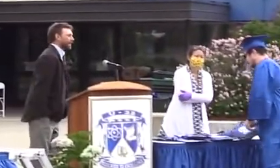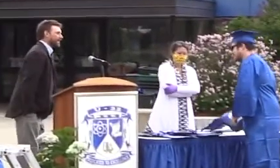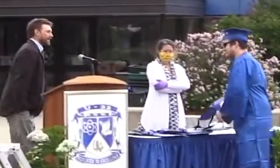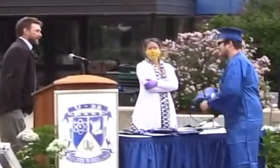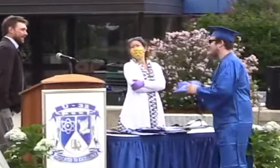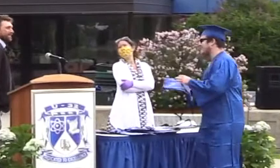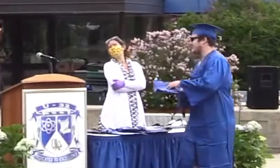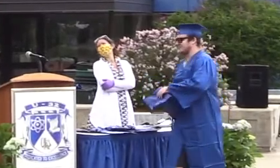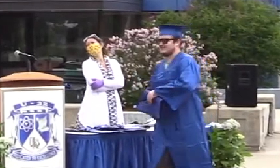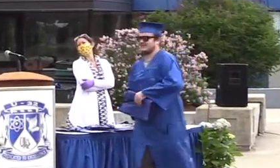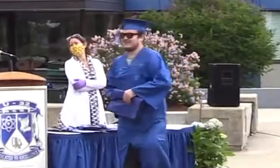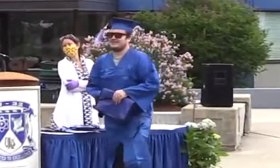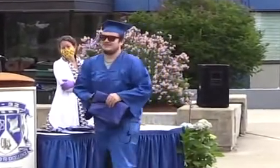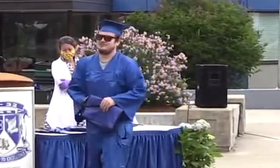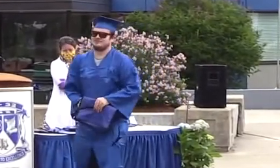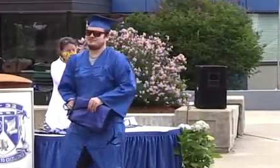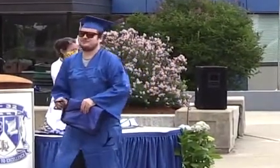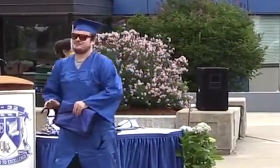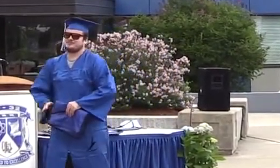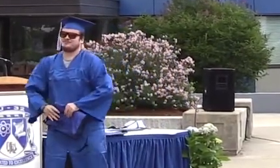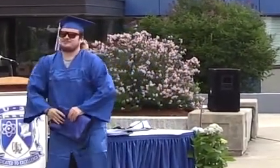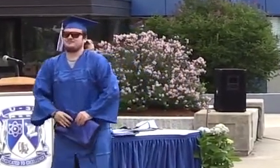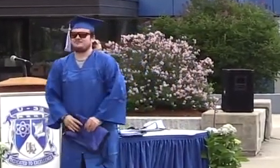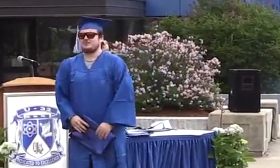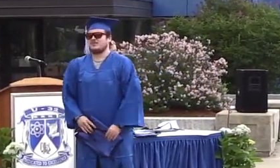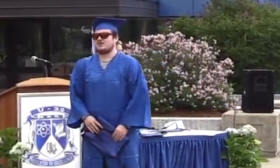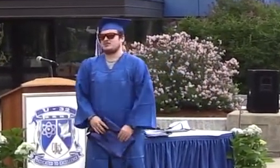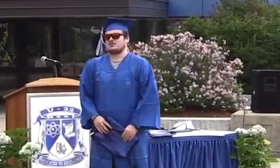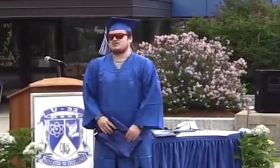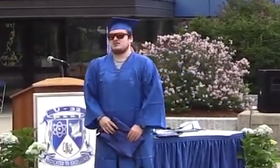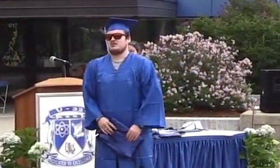I'm so proud of you, Cameron. Good job.